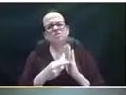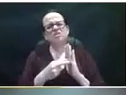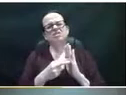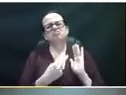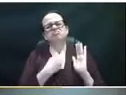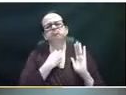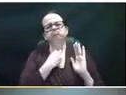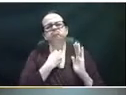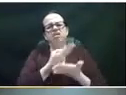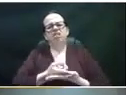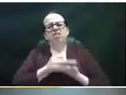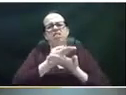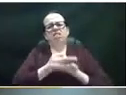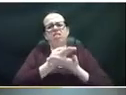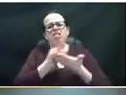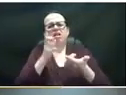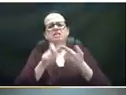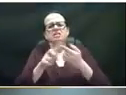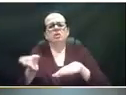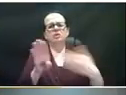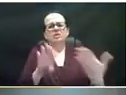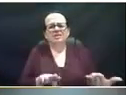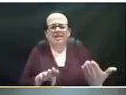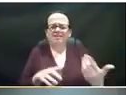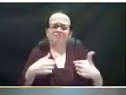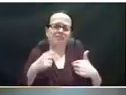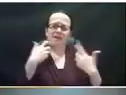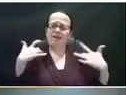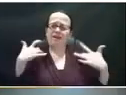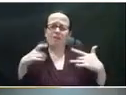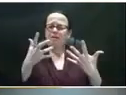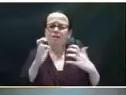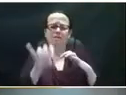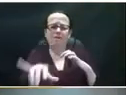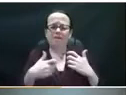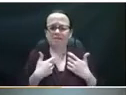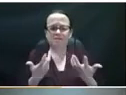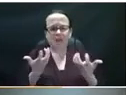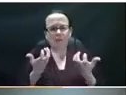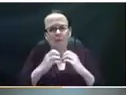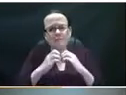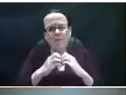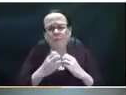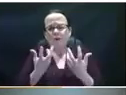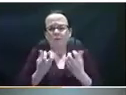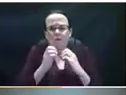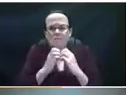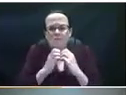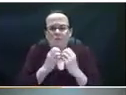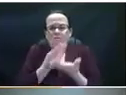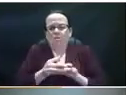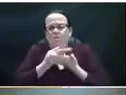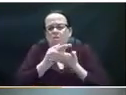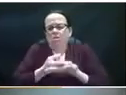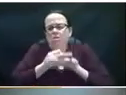our beds until we die, which frankly, I don't want. I want more, a lot more than just lying in my